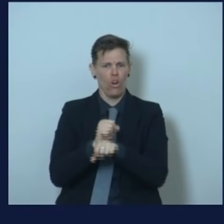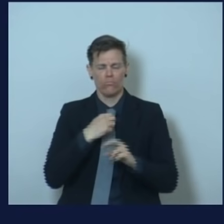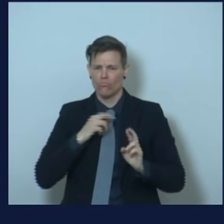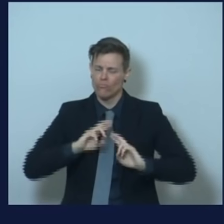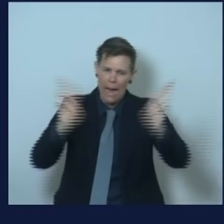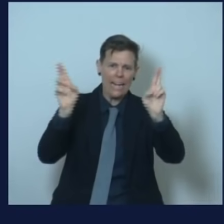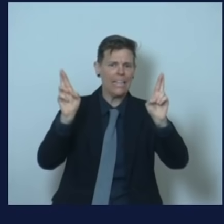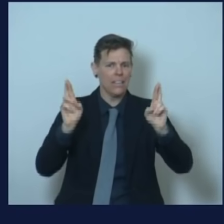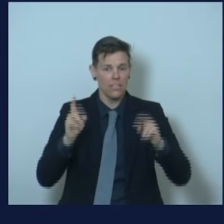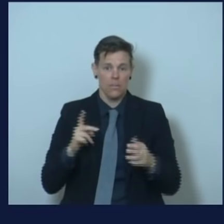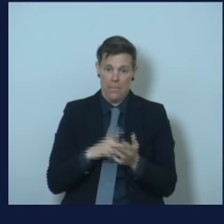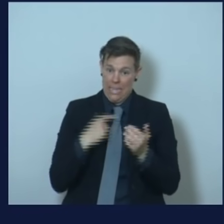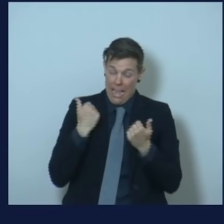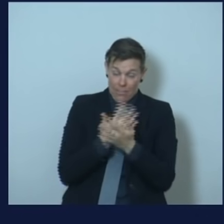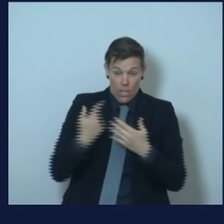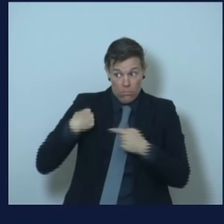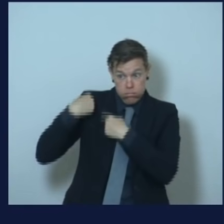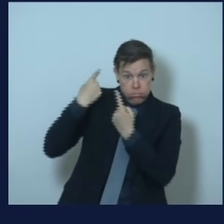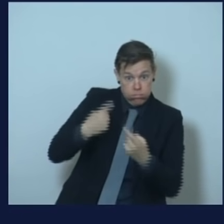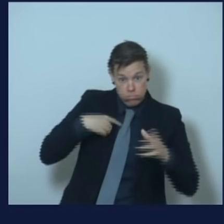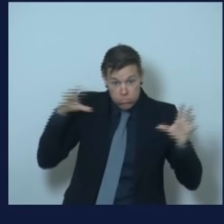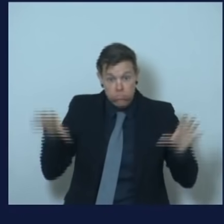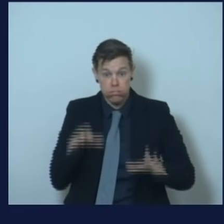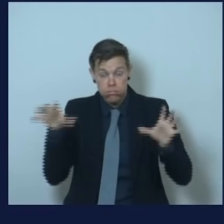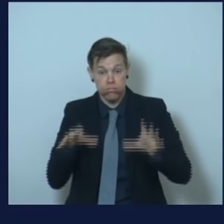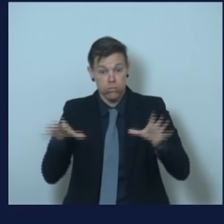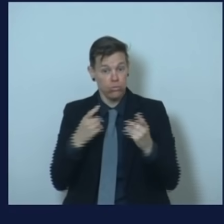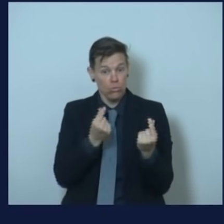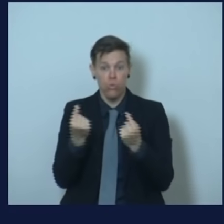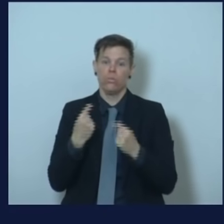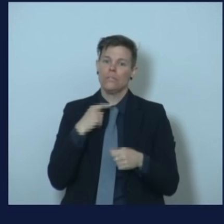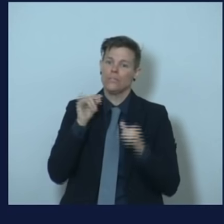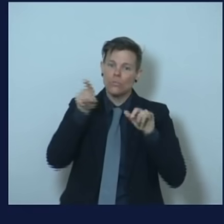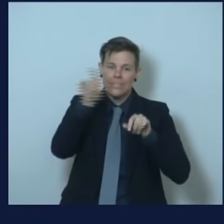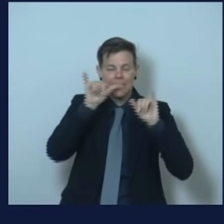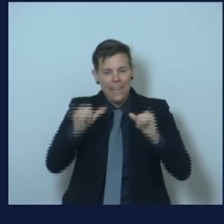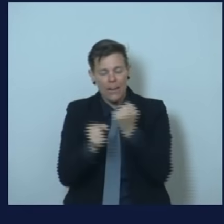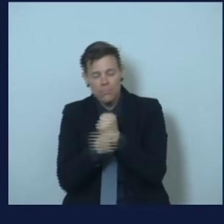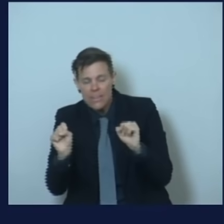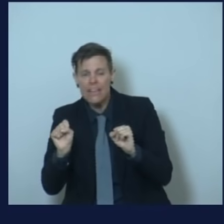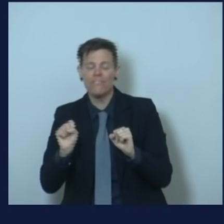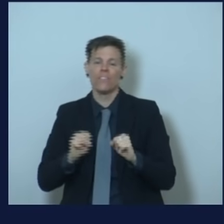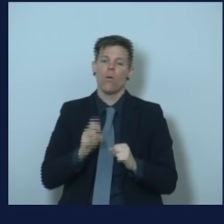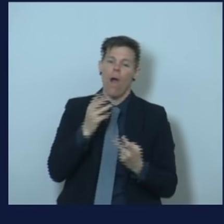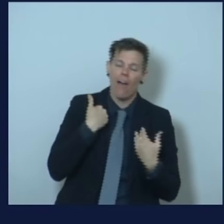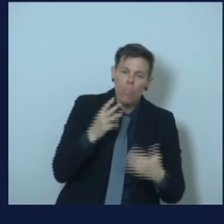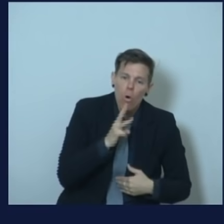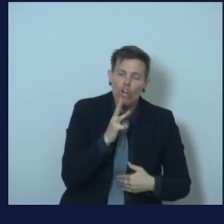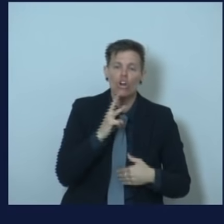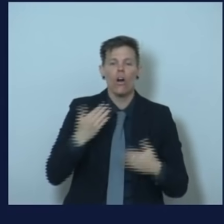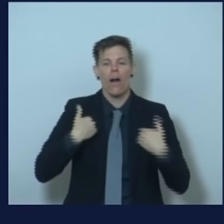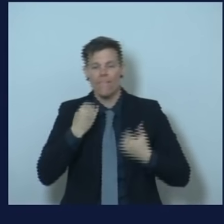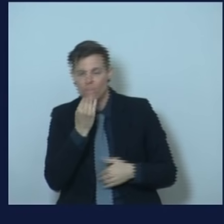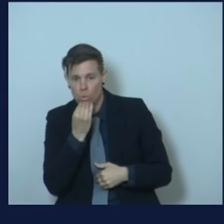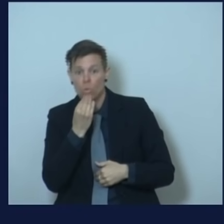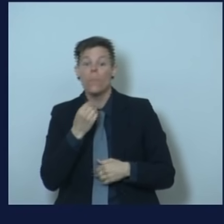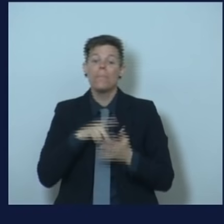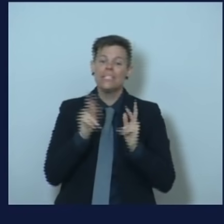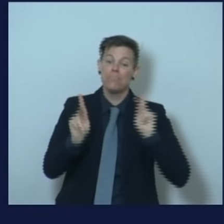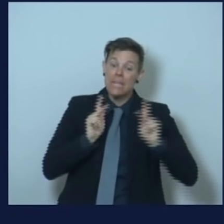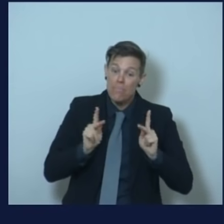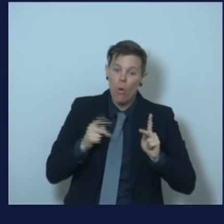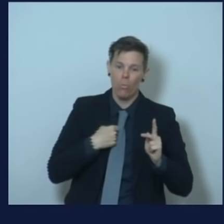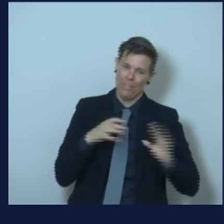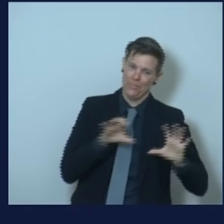we undertake to keep people safe, fed, and access to water is occurring. They're also ensuring that we are getting our